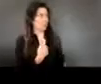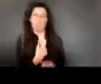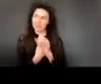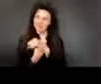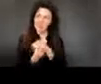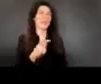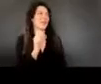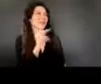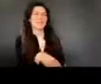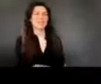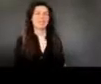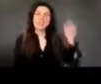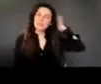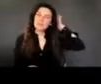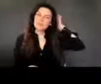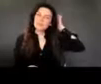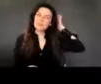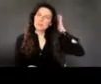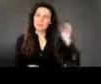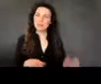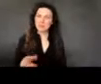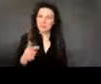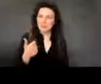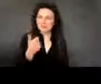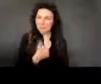Okay. So for us,